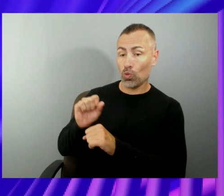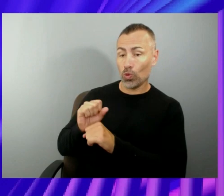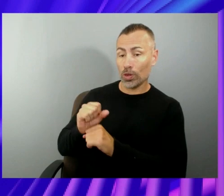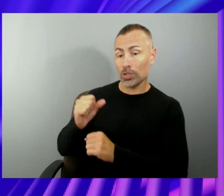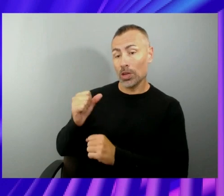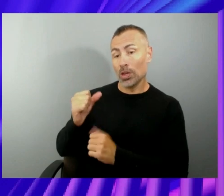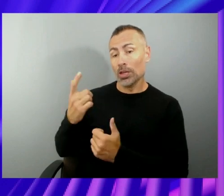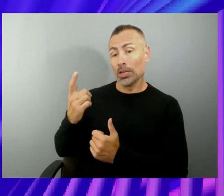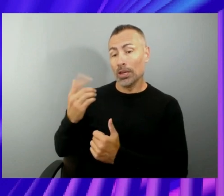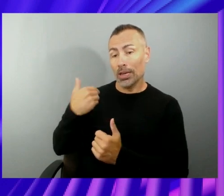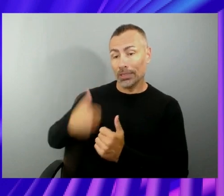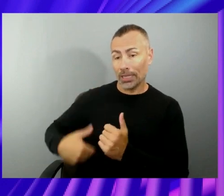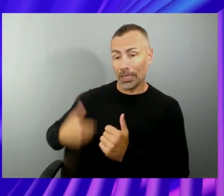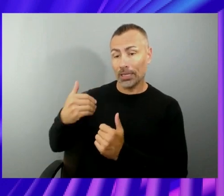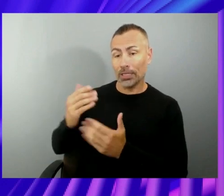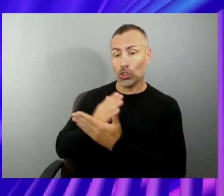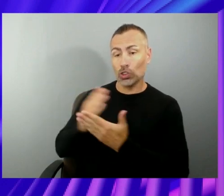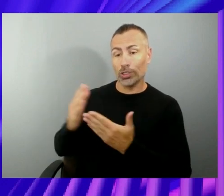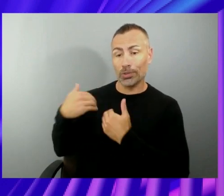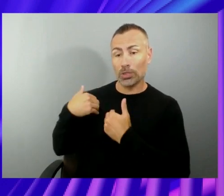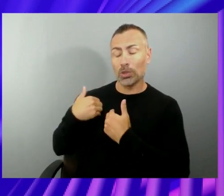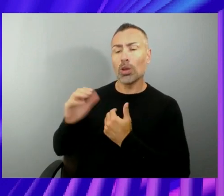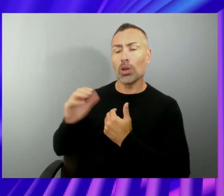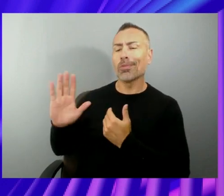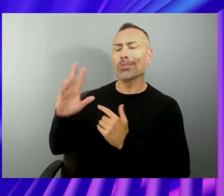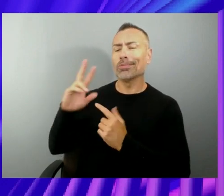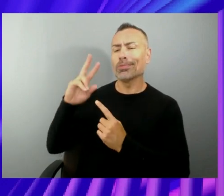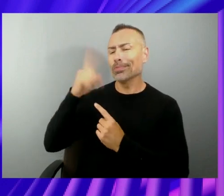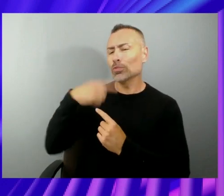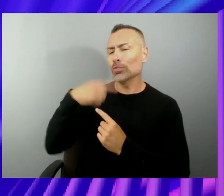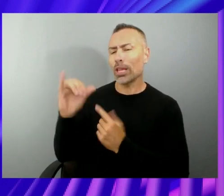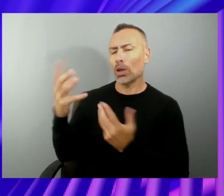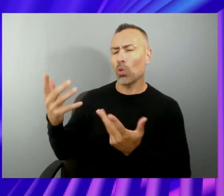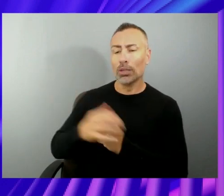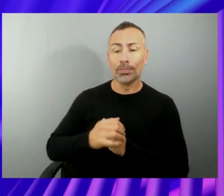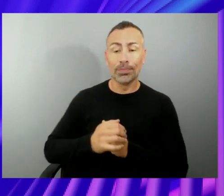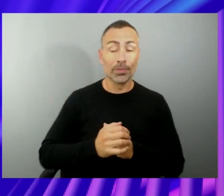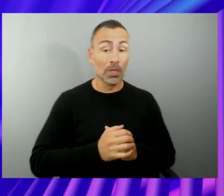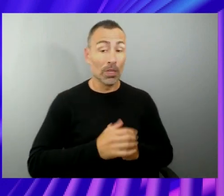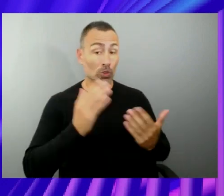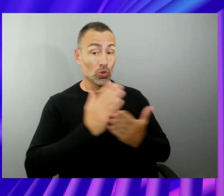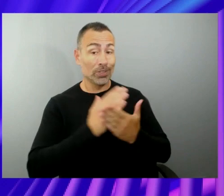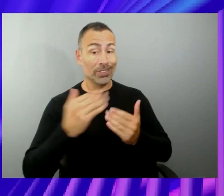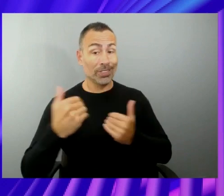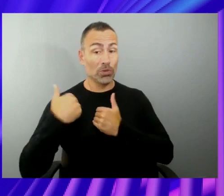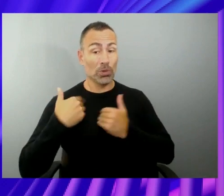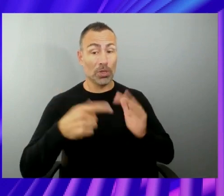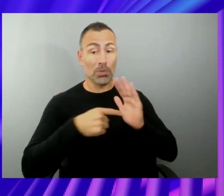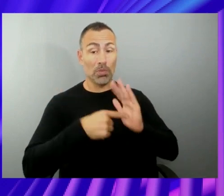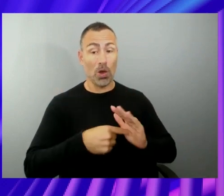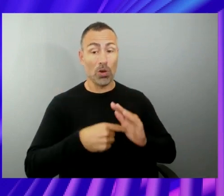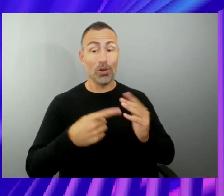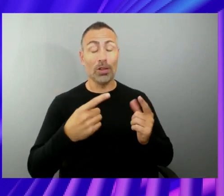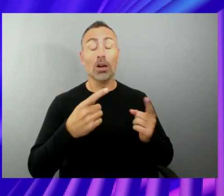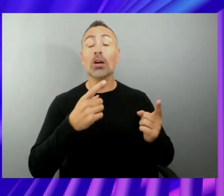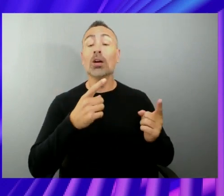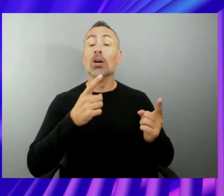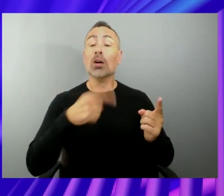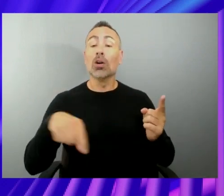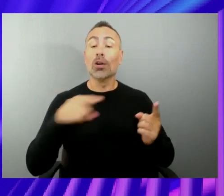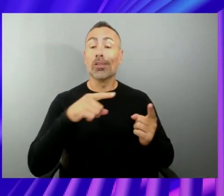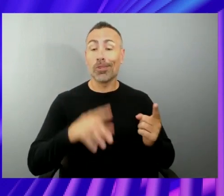Could you tell us about that a little bit? Yeah, absolutely. So the shared responsibility model, what we find in our security